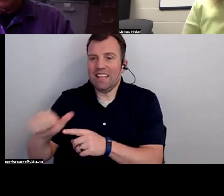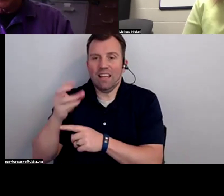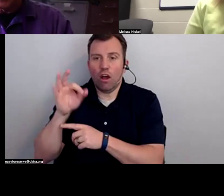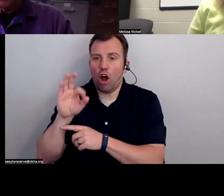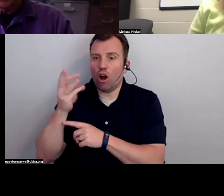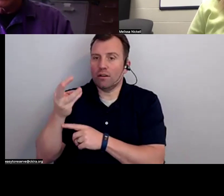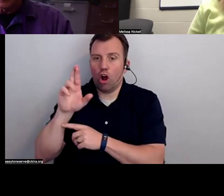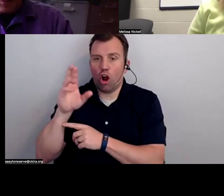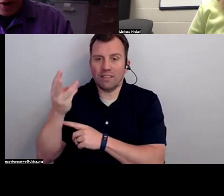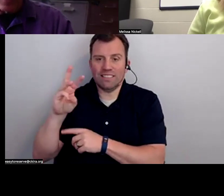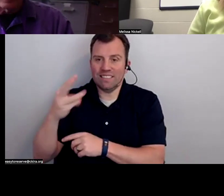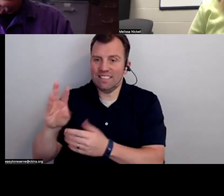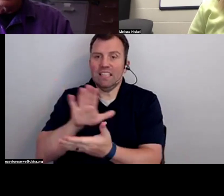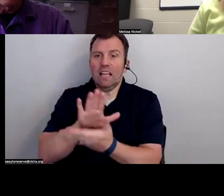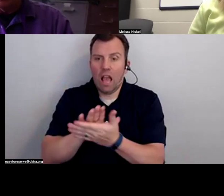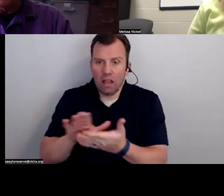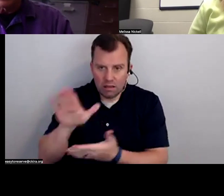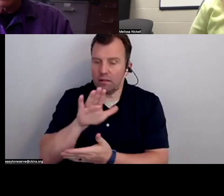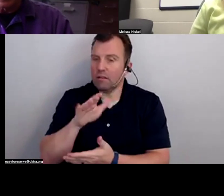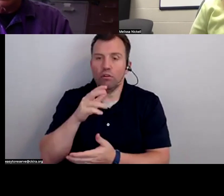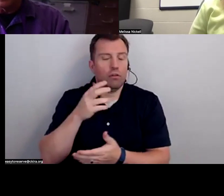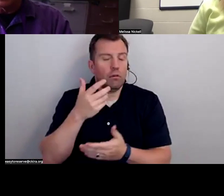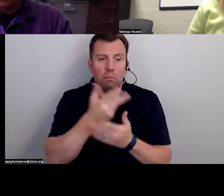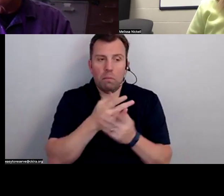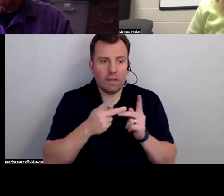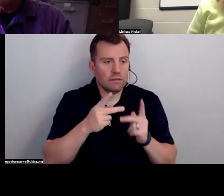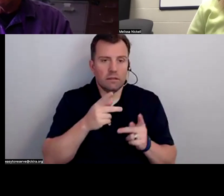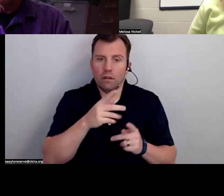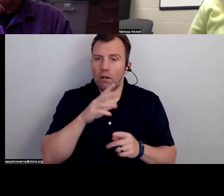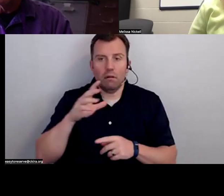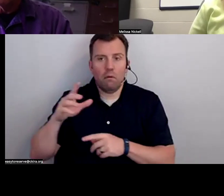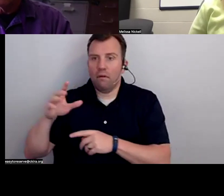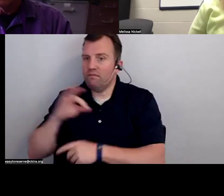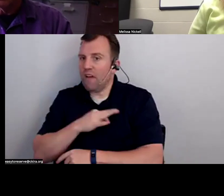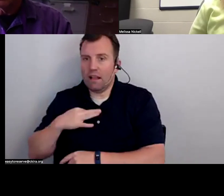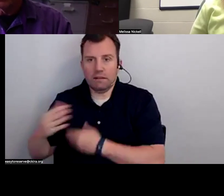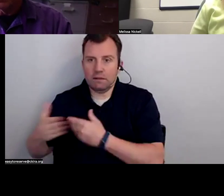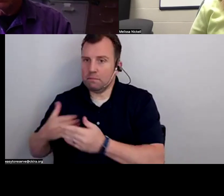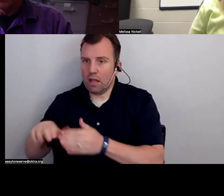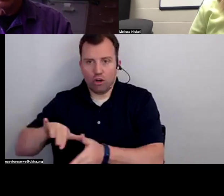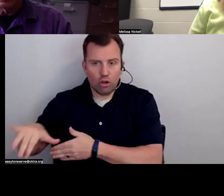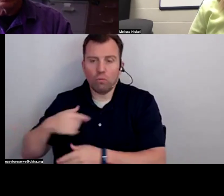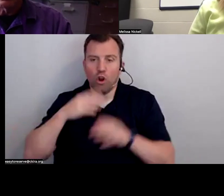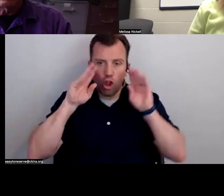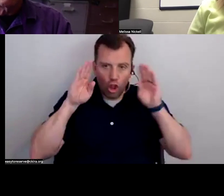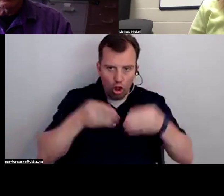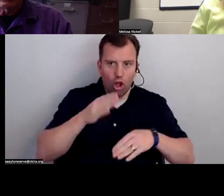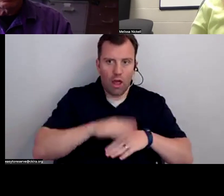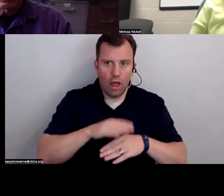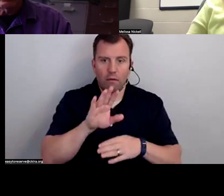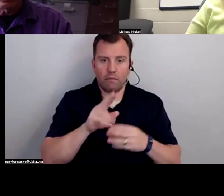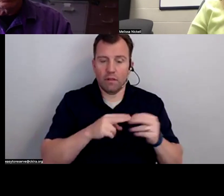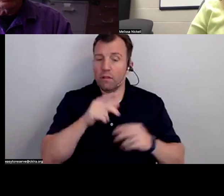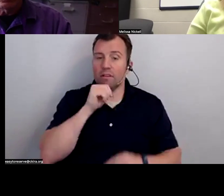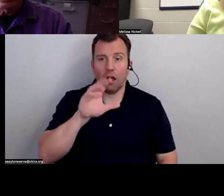R16 eligible institution can apply. No restrictions on the faculty. Right. And I would just add that not all